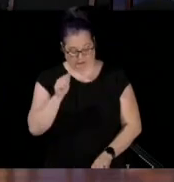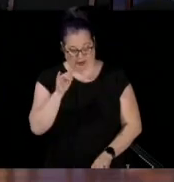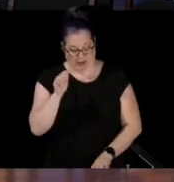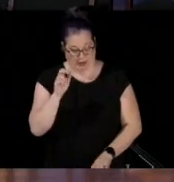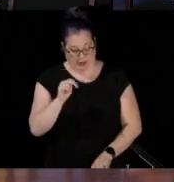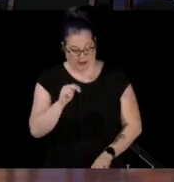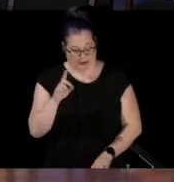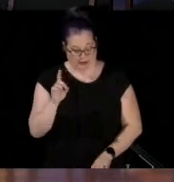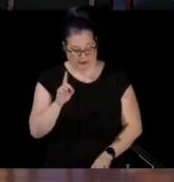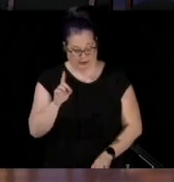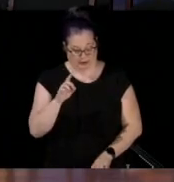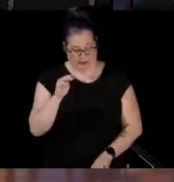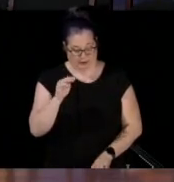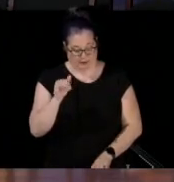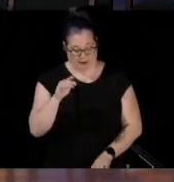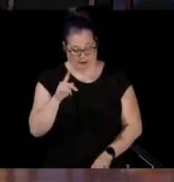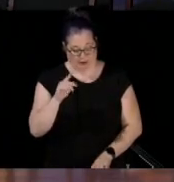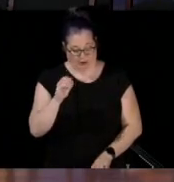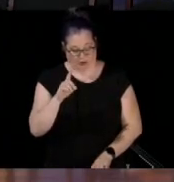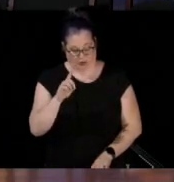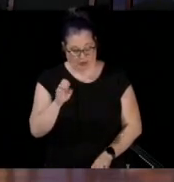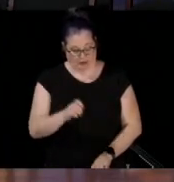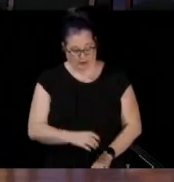Ian DeVay Makode.